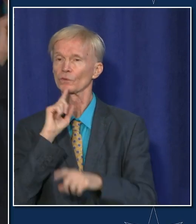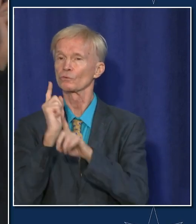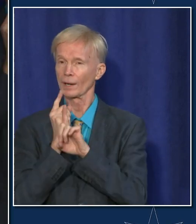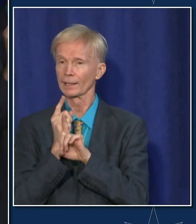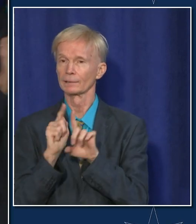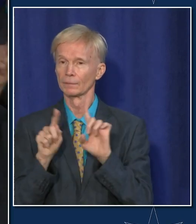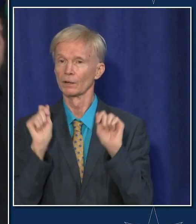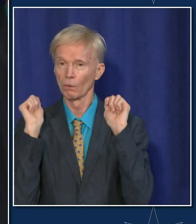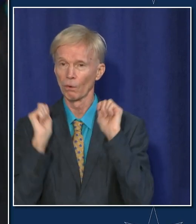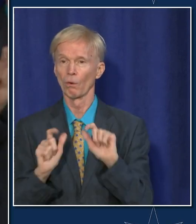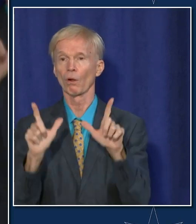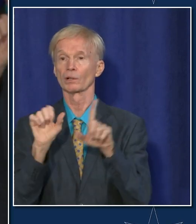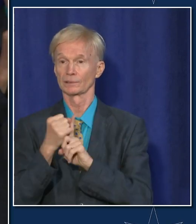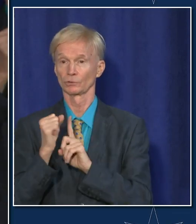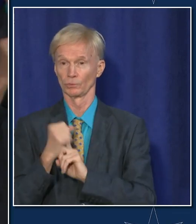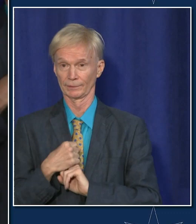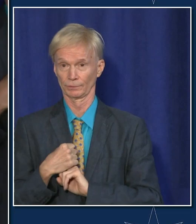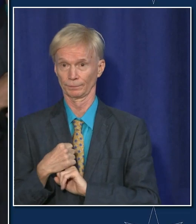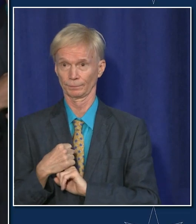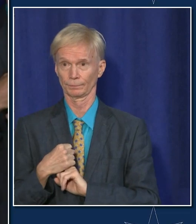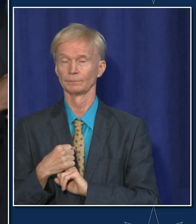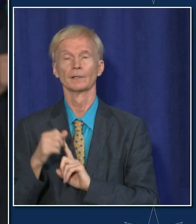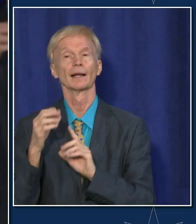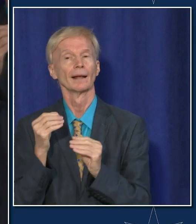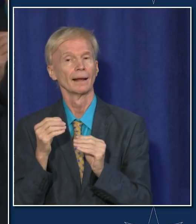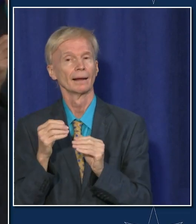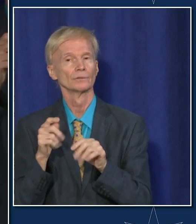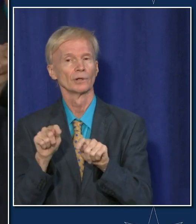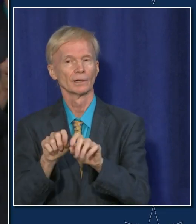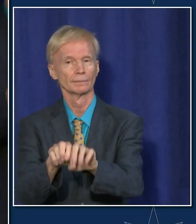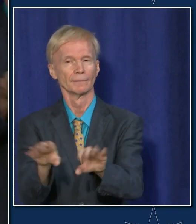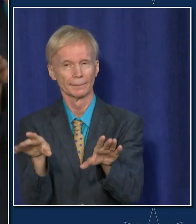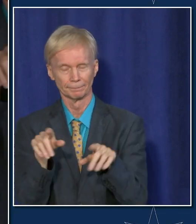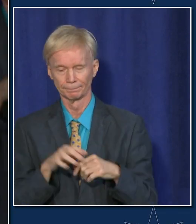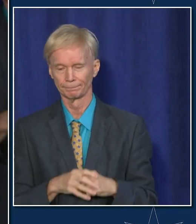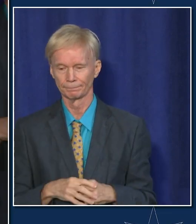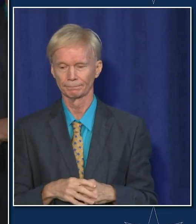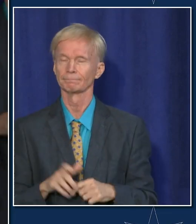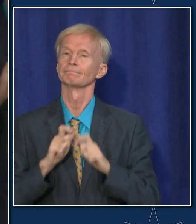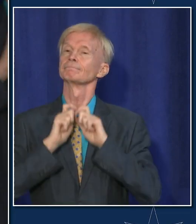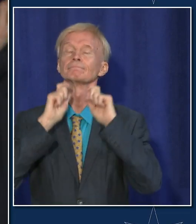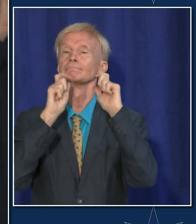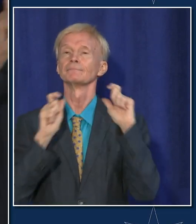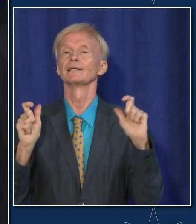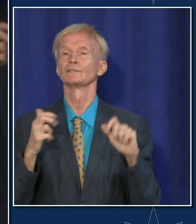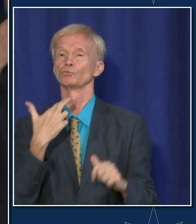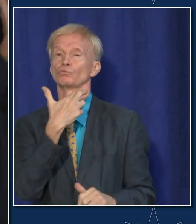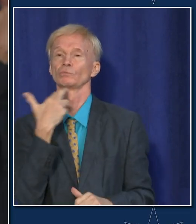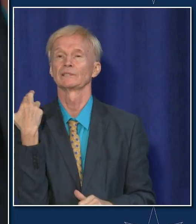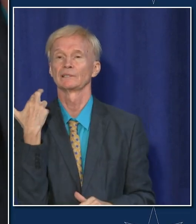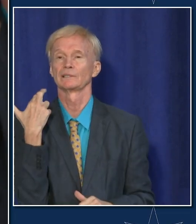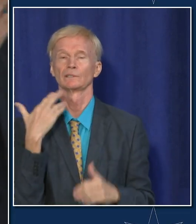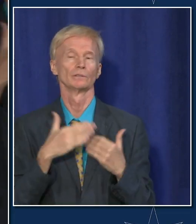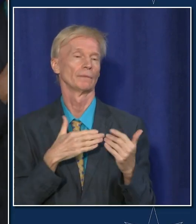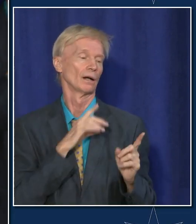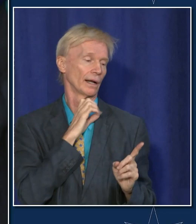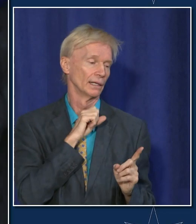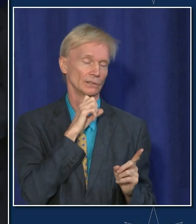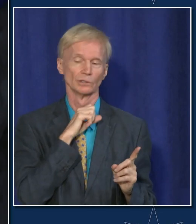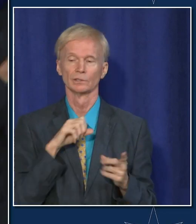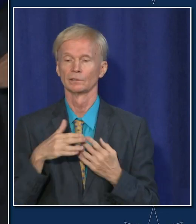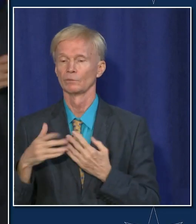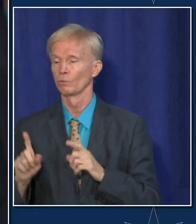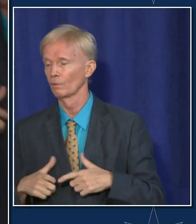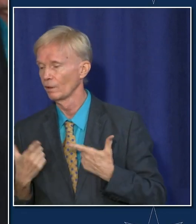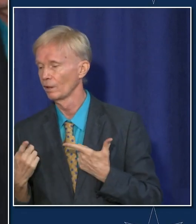all cases, right, I've tried to make this point very clear, the biggest risk, no matter your age, no matter your neighborhood, no matter your race, no matter